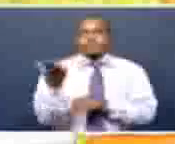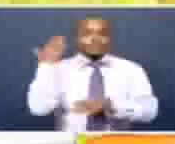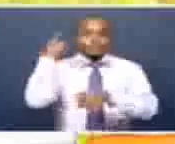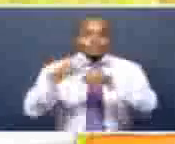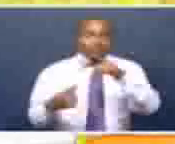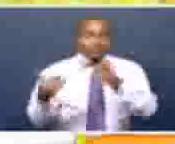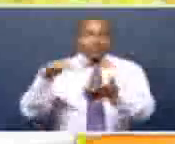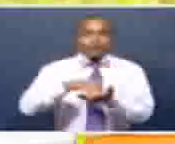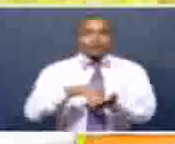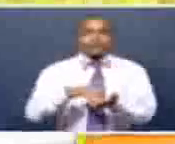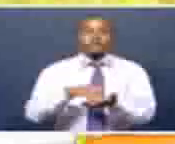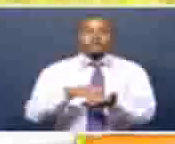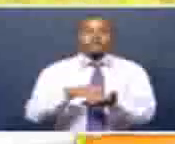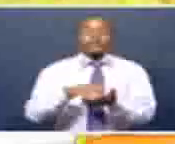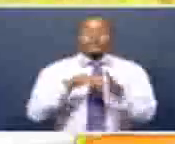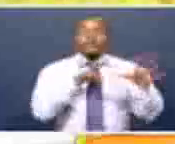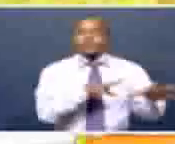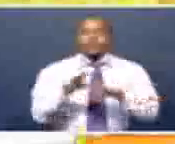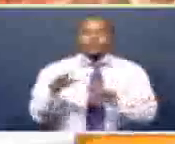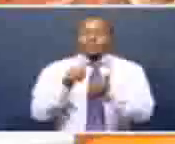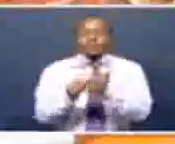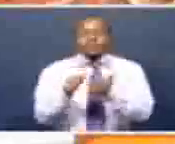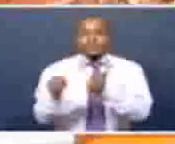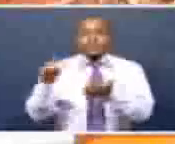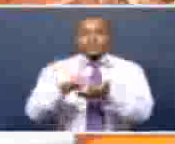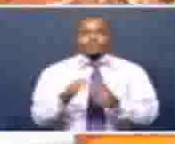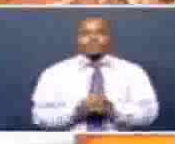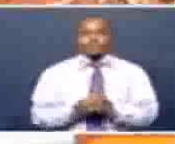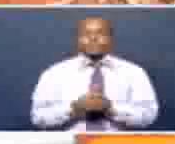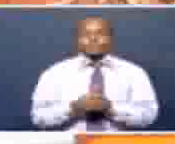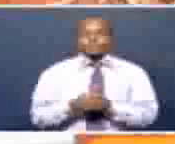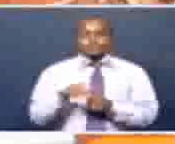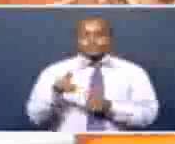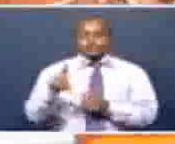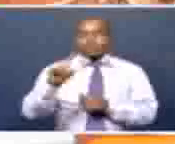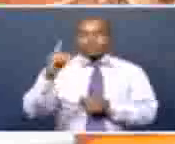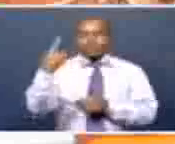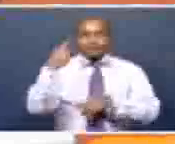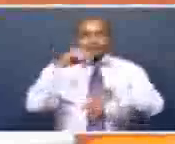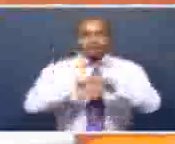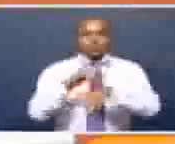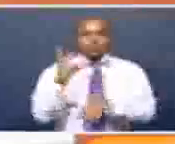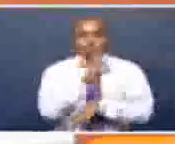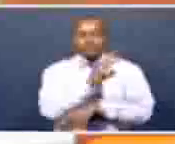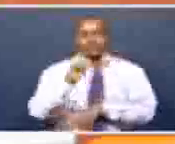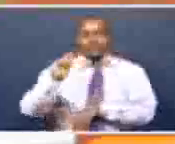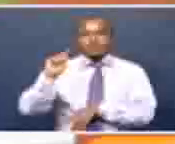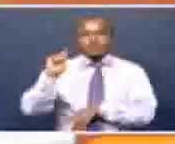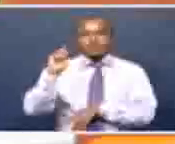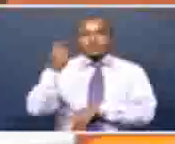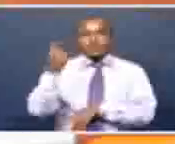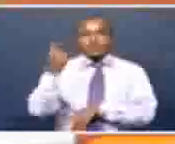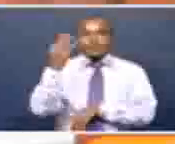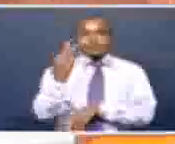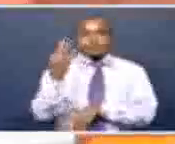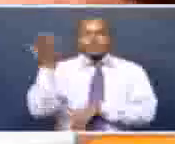tena tuliadrika na mahindi. The fall armyworm was first detected in Western Kenya in March last year. By